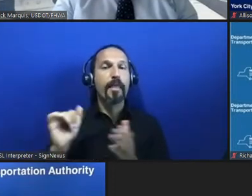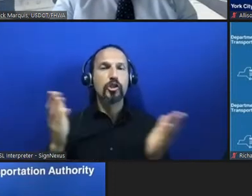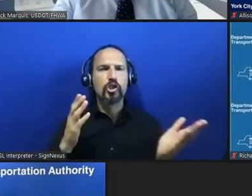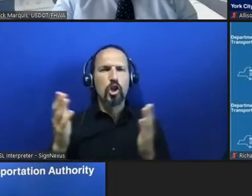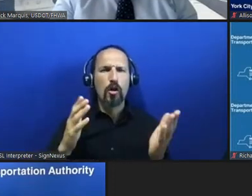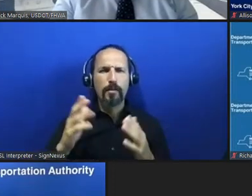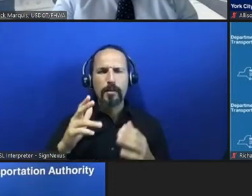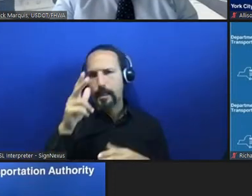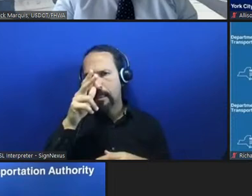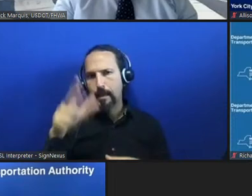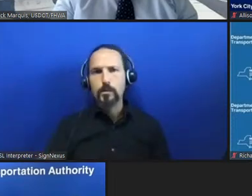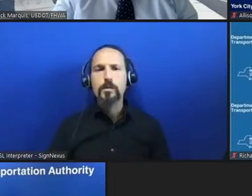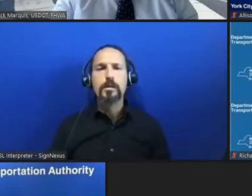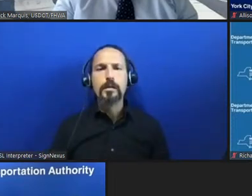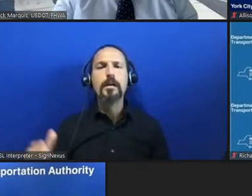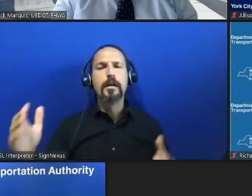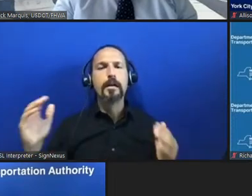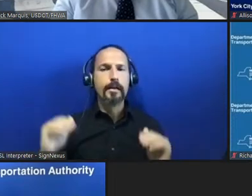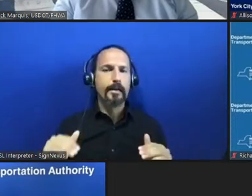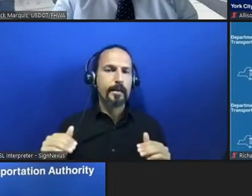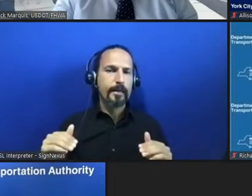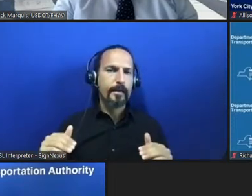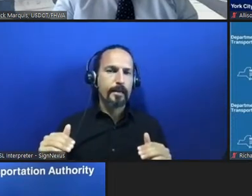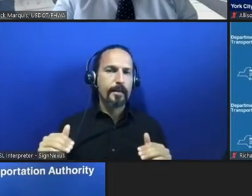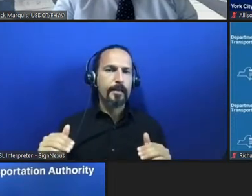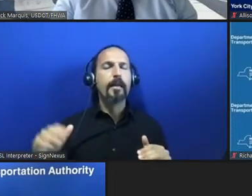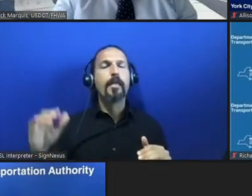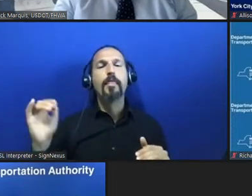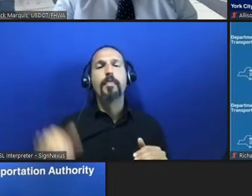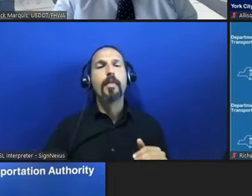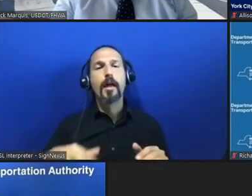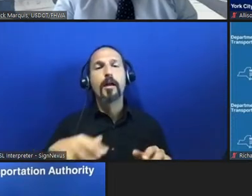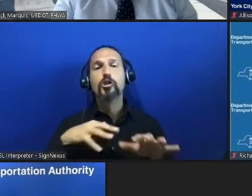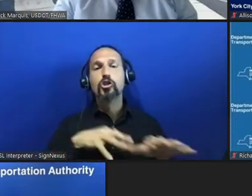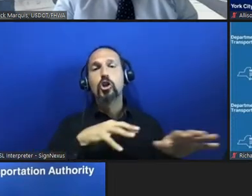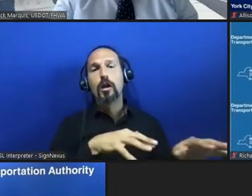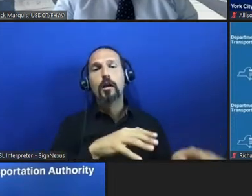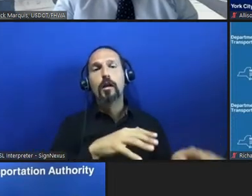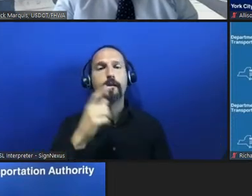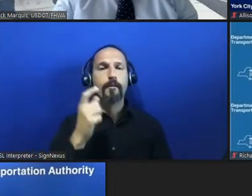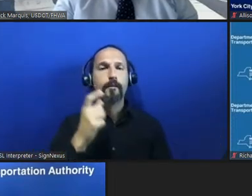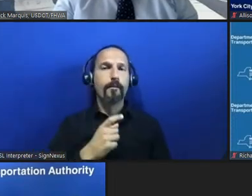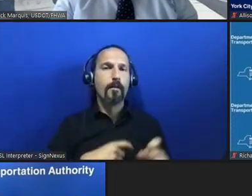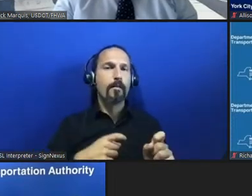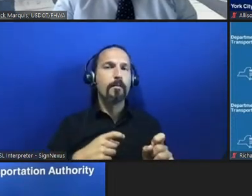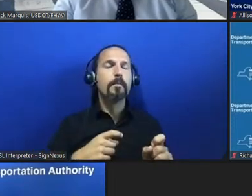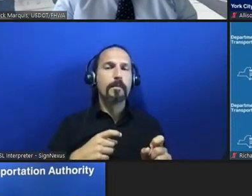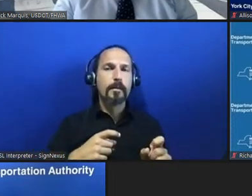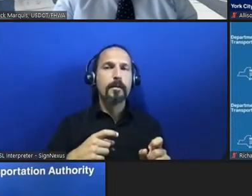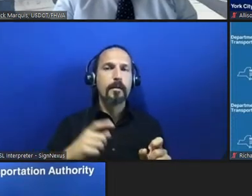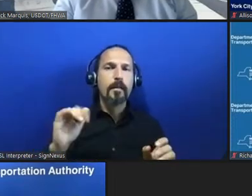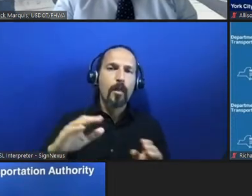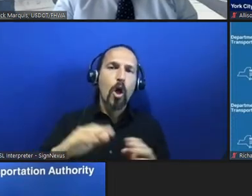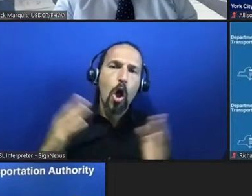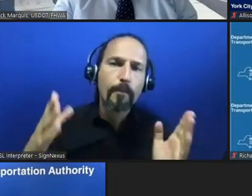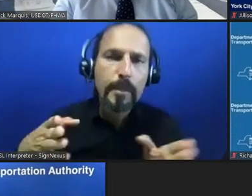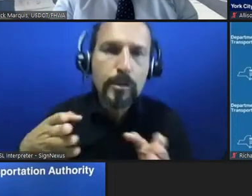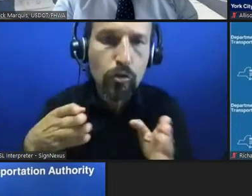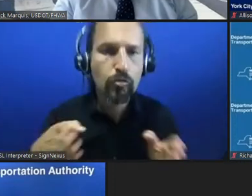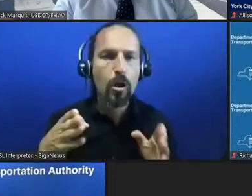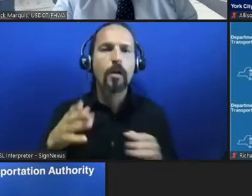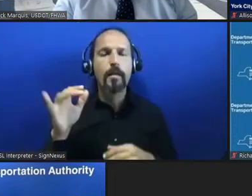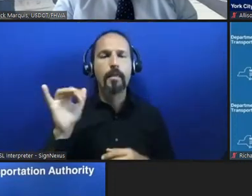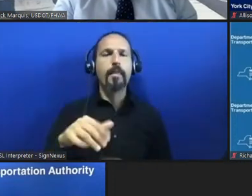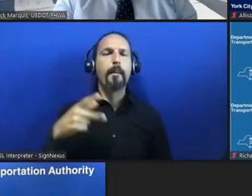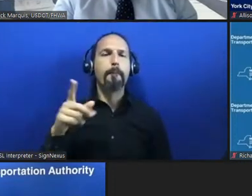back um furthermore um congestion is caused by the sheds for example the open streets the